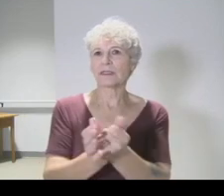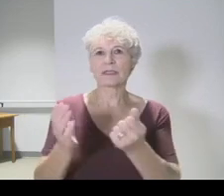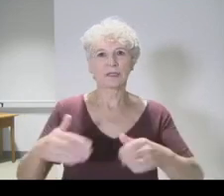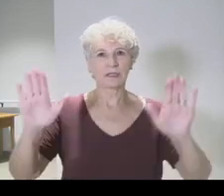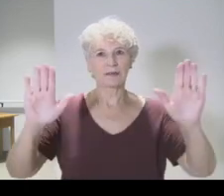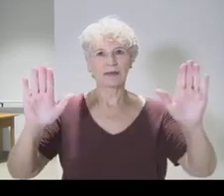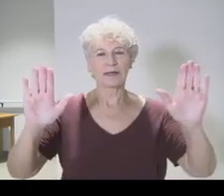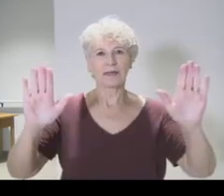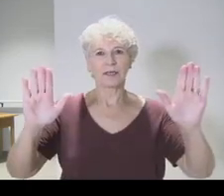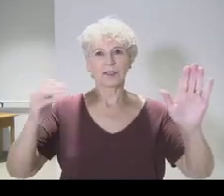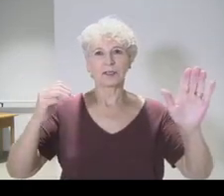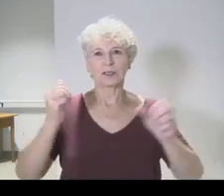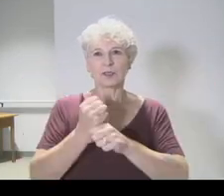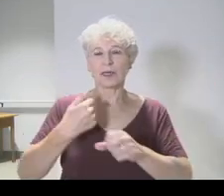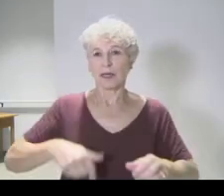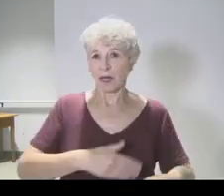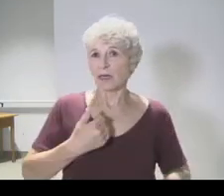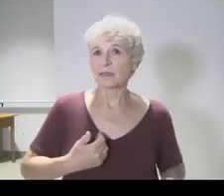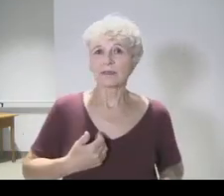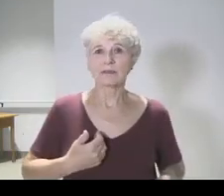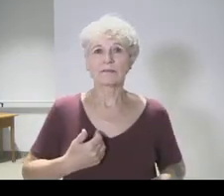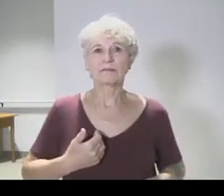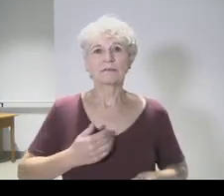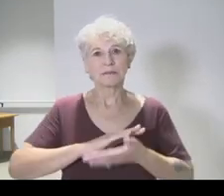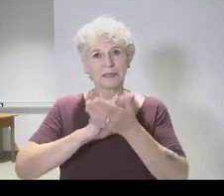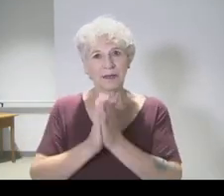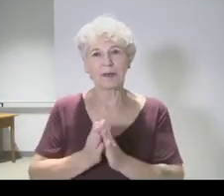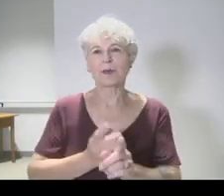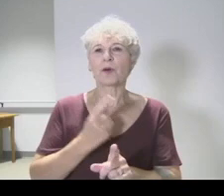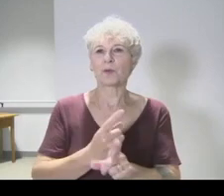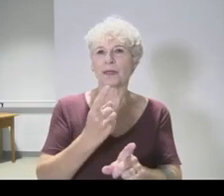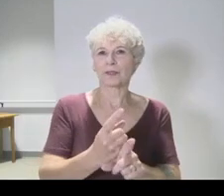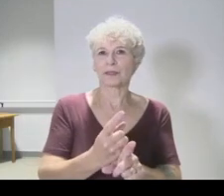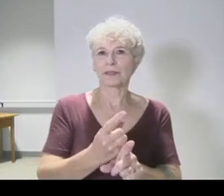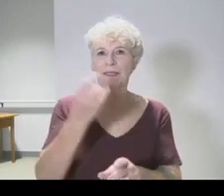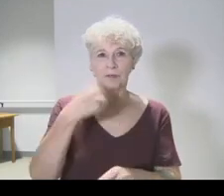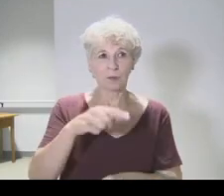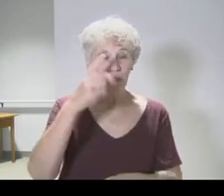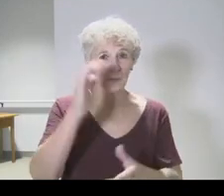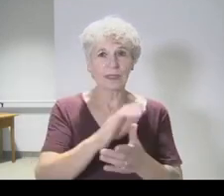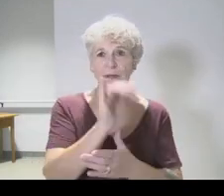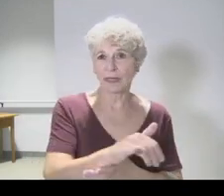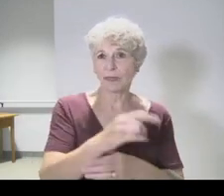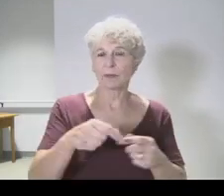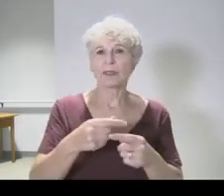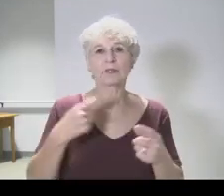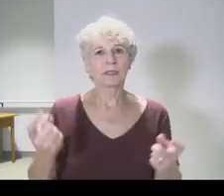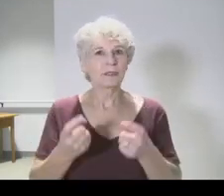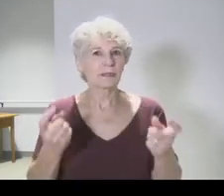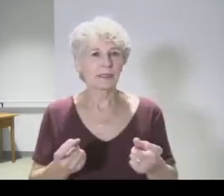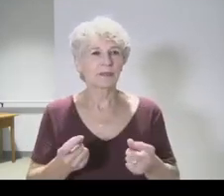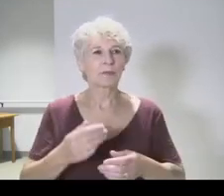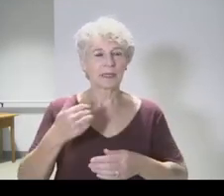righteous the woefully unrighteous. And now if we believe that, when we sin,